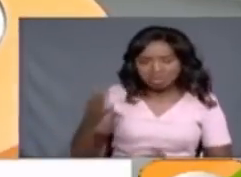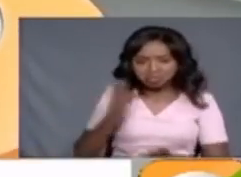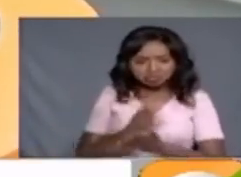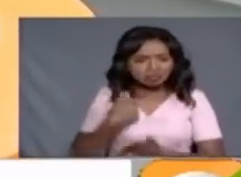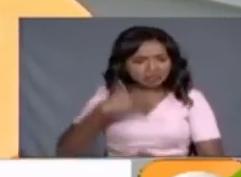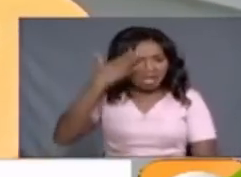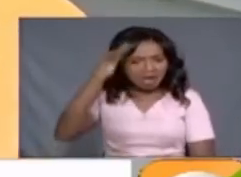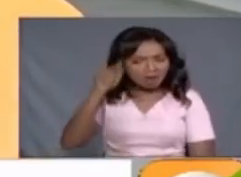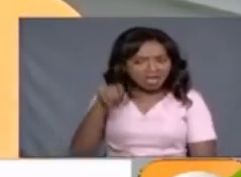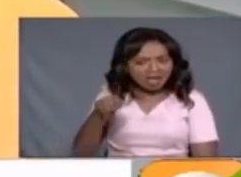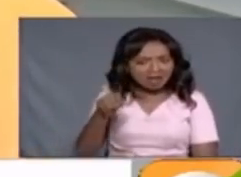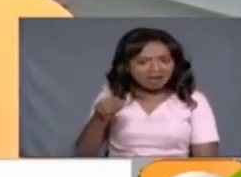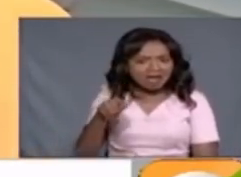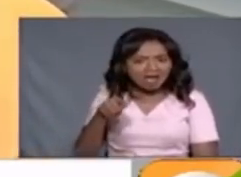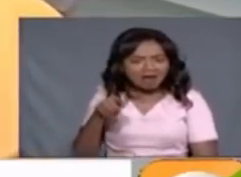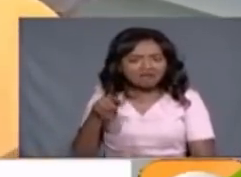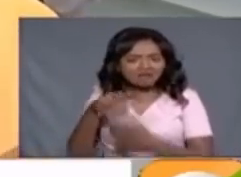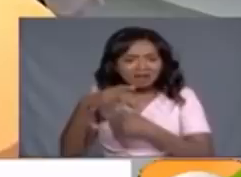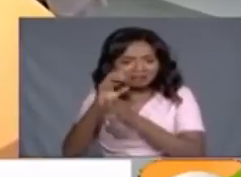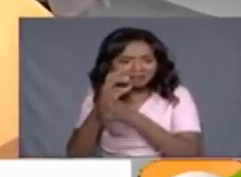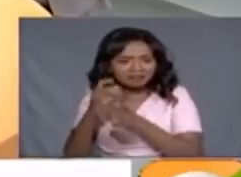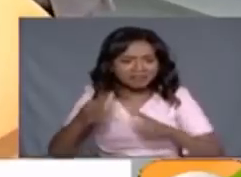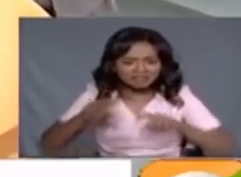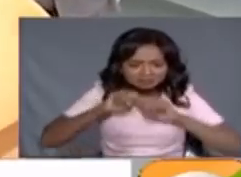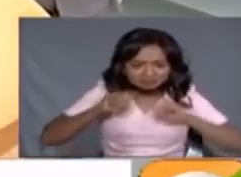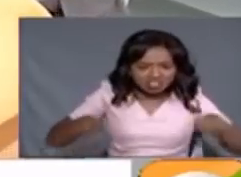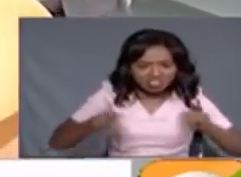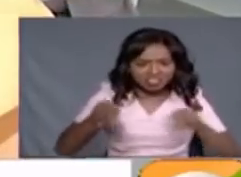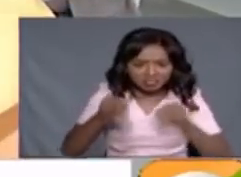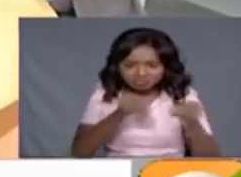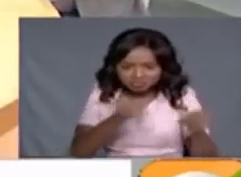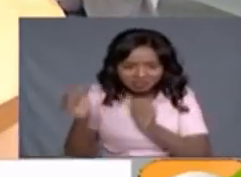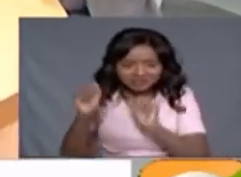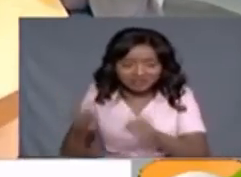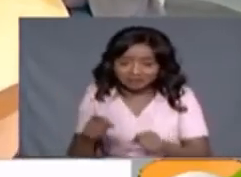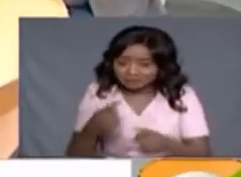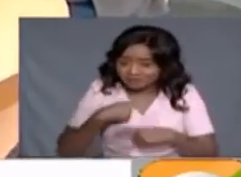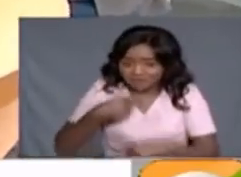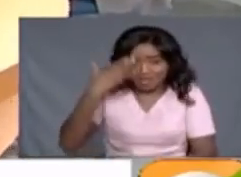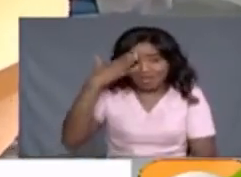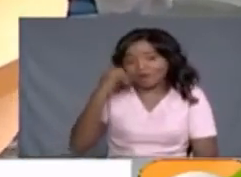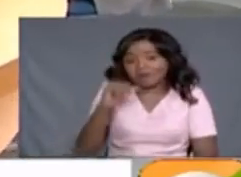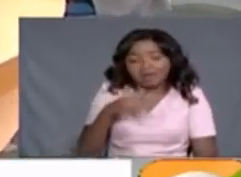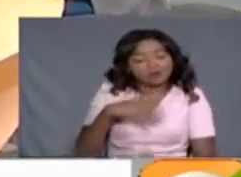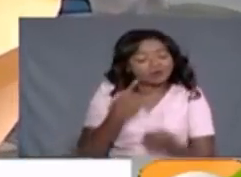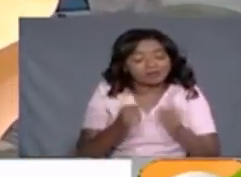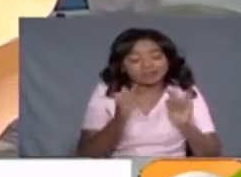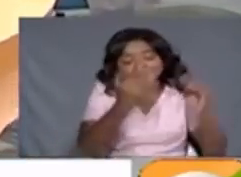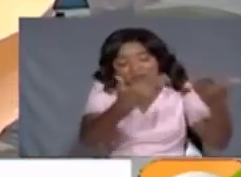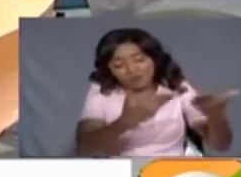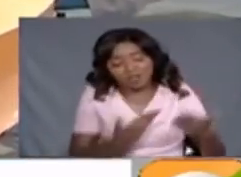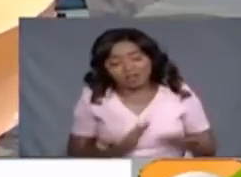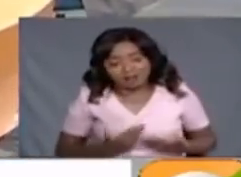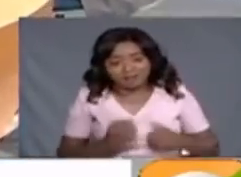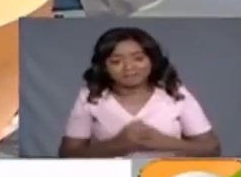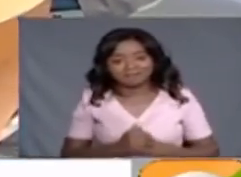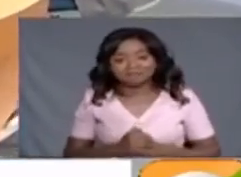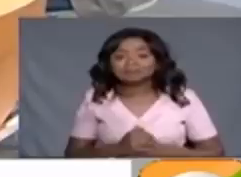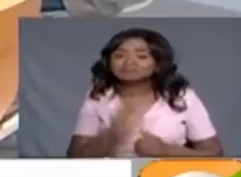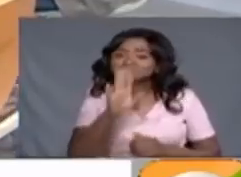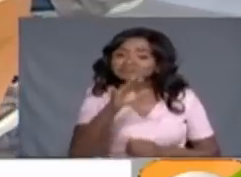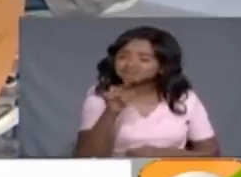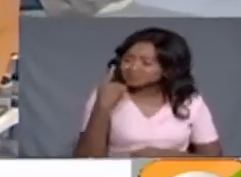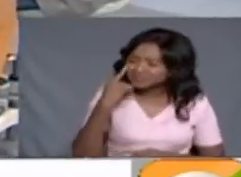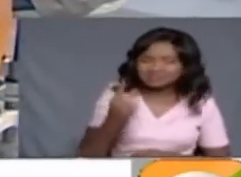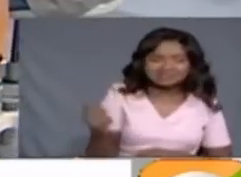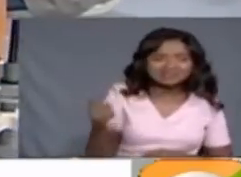had one. Oh, now you know, Jeff. Dr. Kasina, welcome to the show. Thank you. So this is, they're describing this as